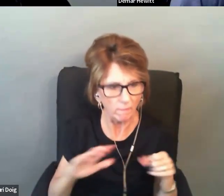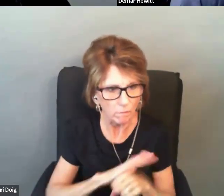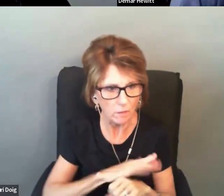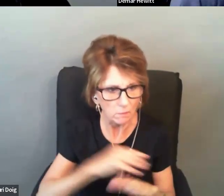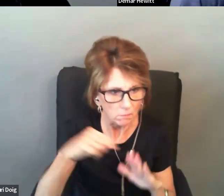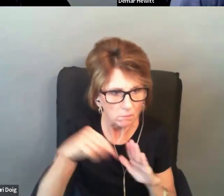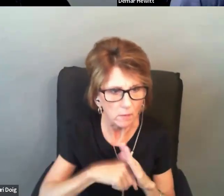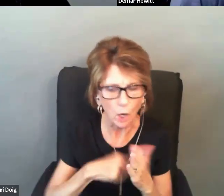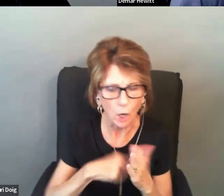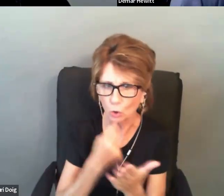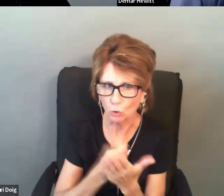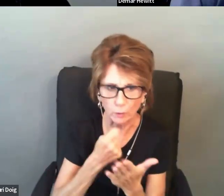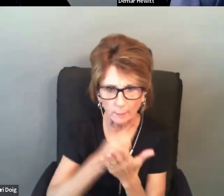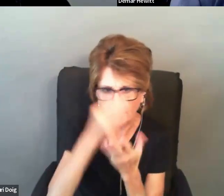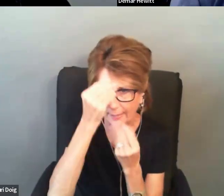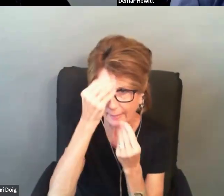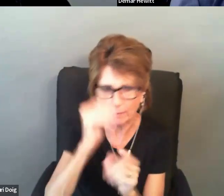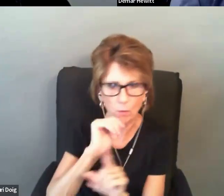either. That's a no-no.